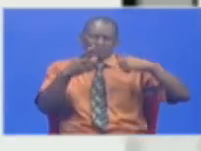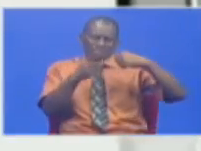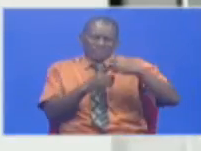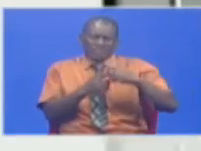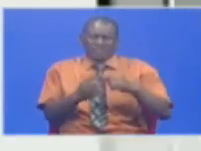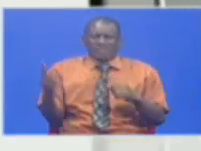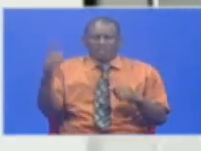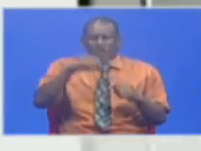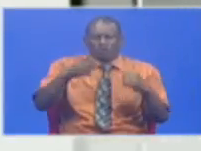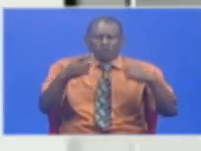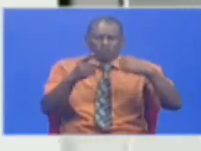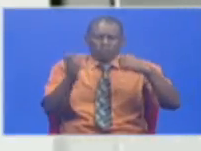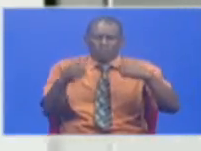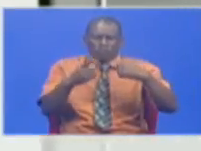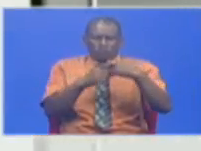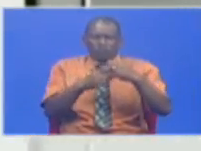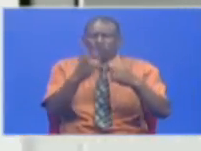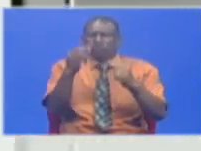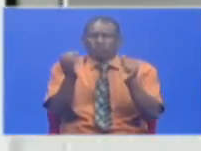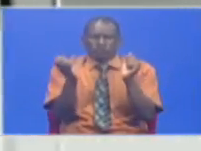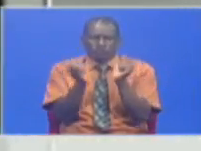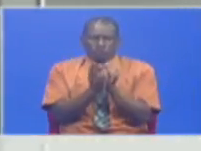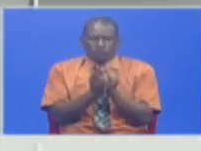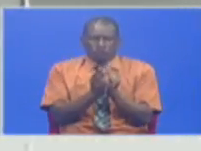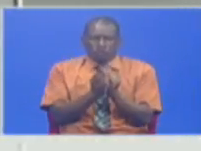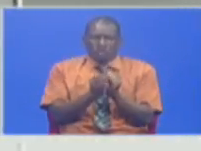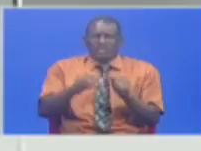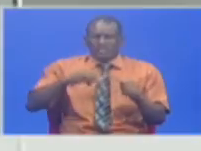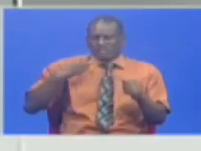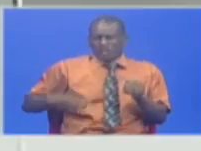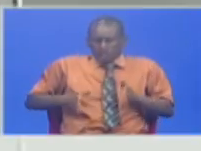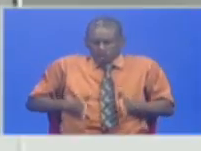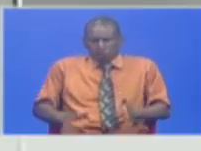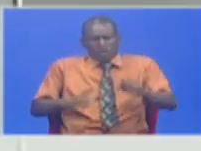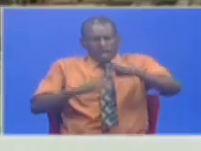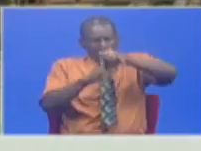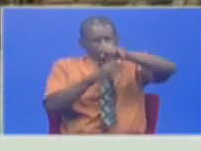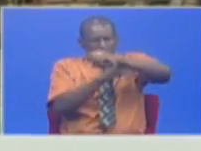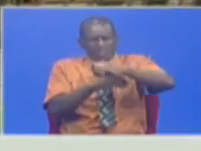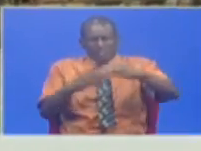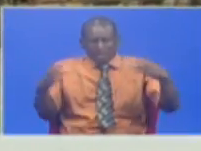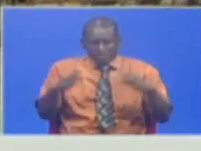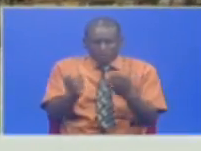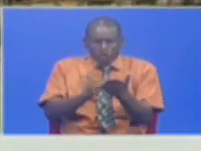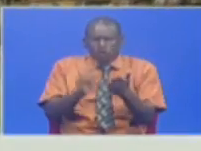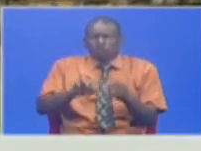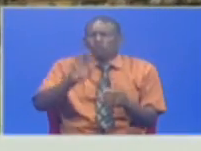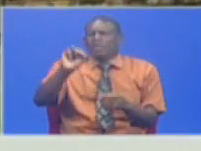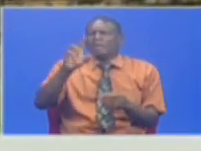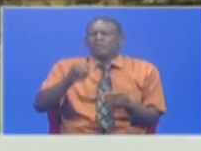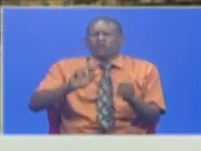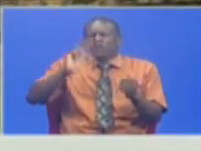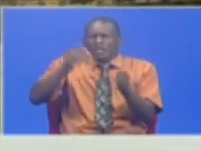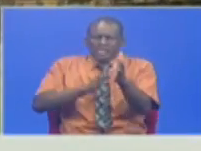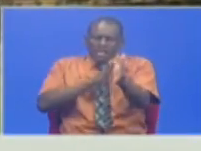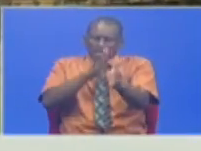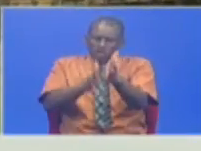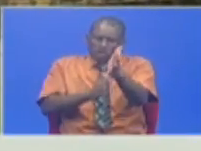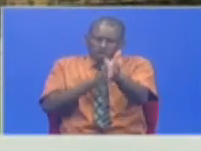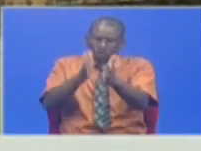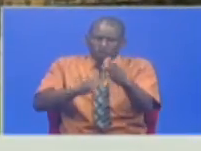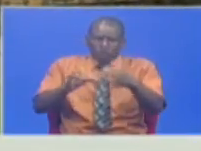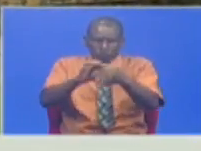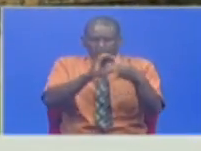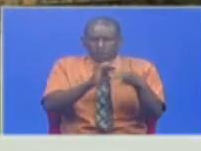of June 2012, China Road and Bridge Company wrote to the then managing director of the Kenya Railways Corporation, Nduva